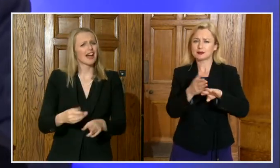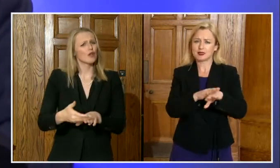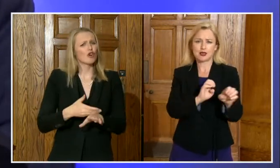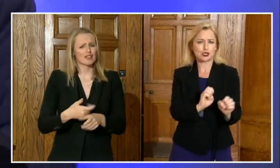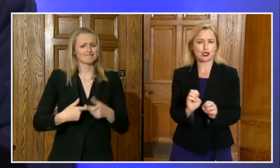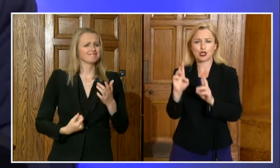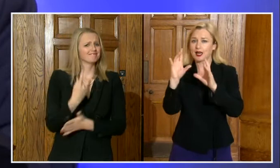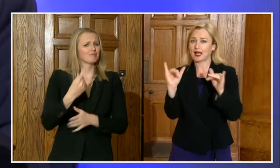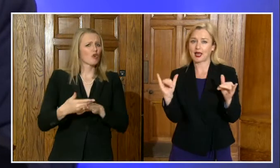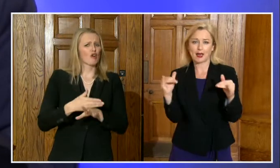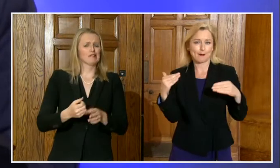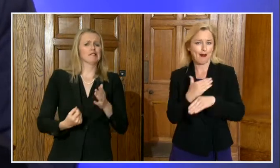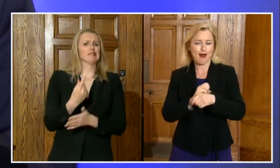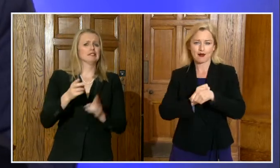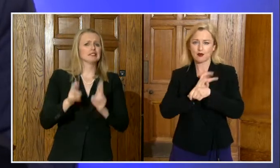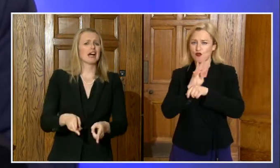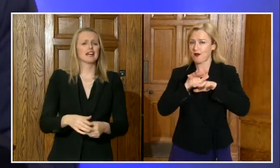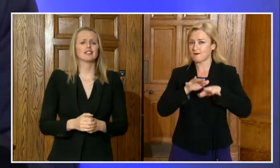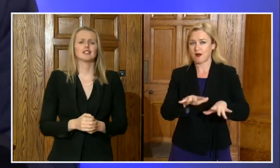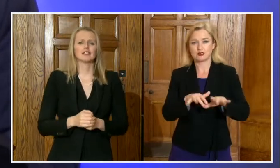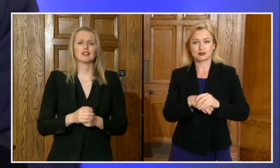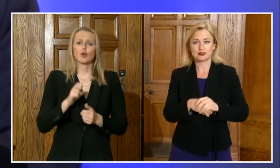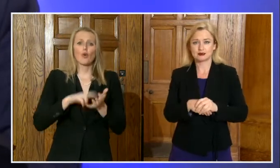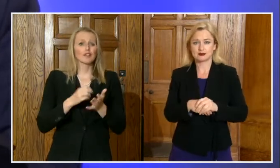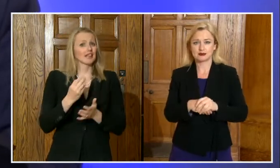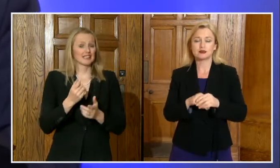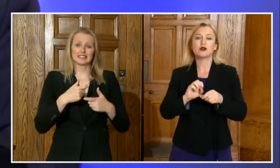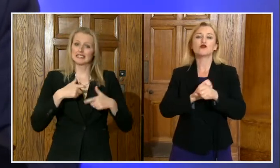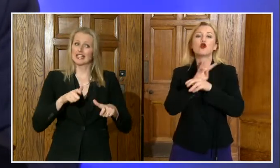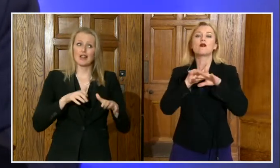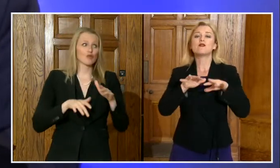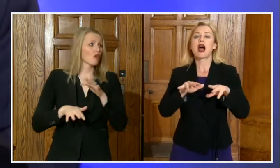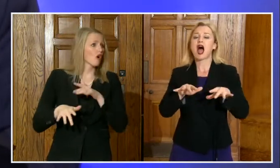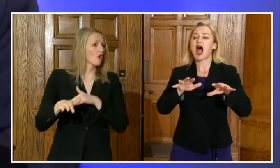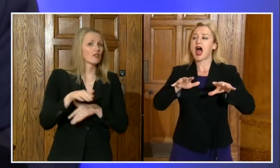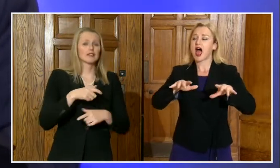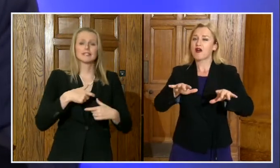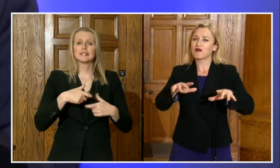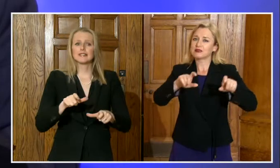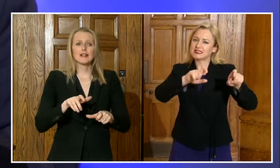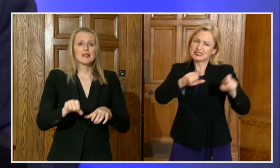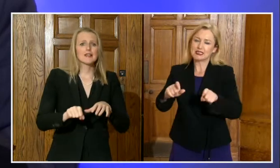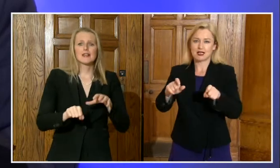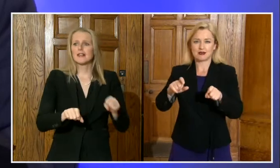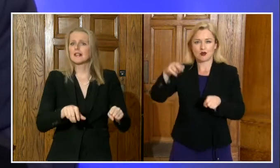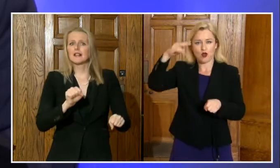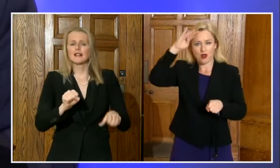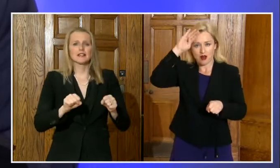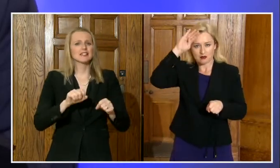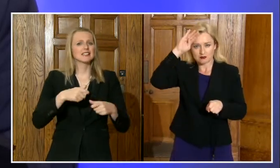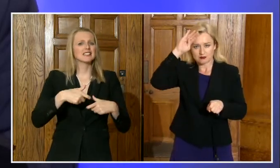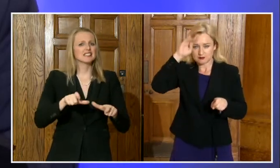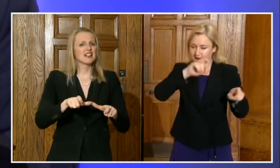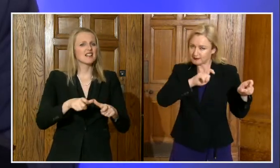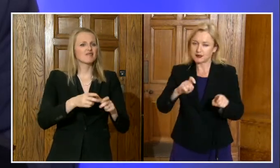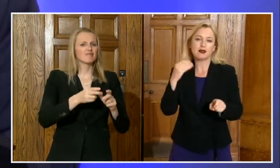reality. This virus is still very much here. It is still killing people and doing so in the least